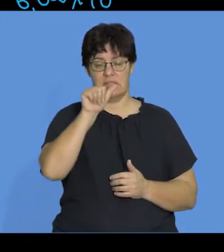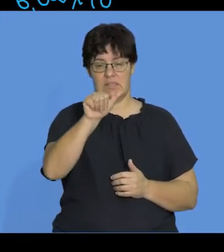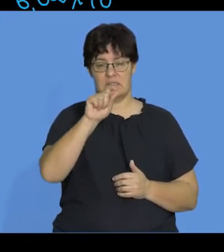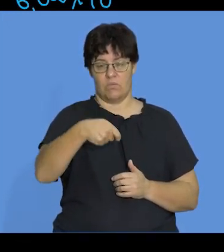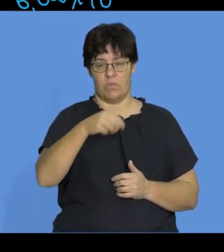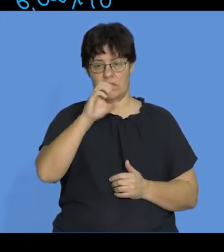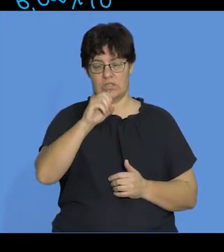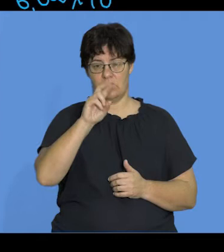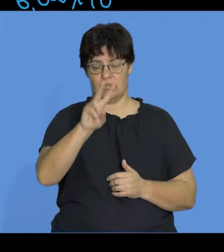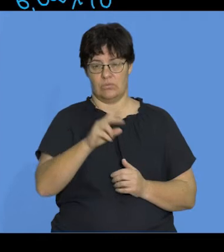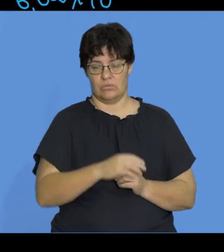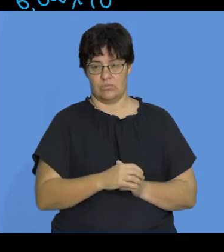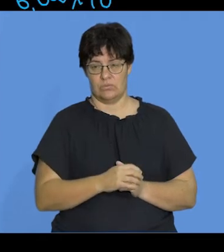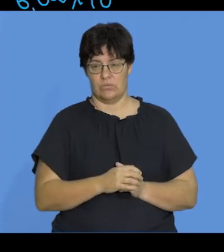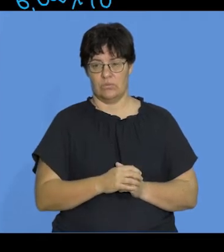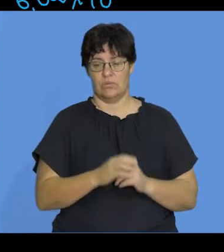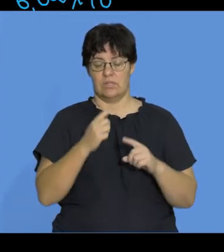Times Avogadro number, which is